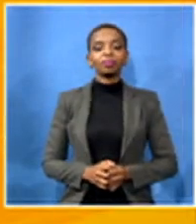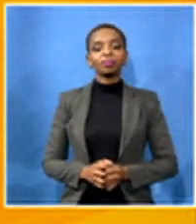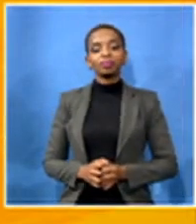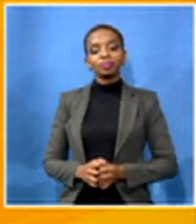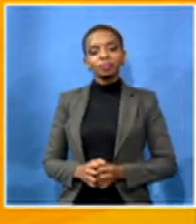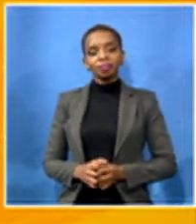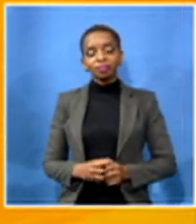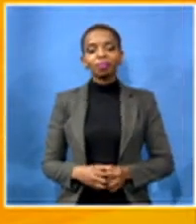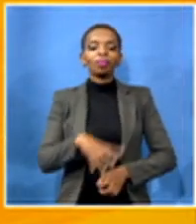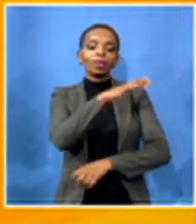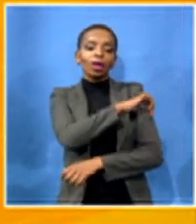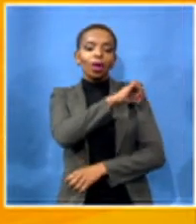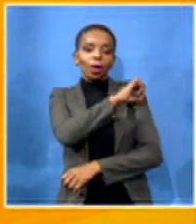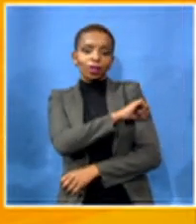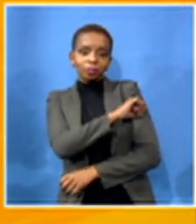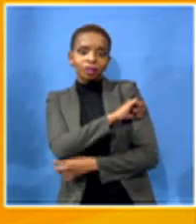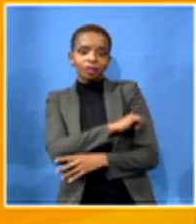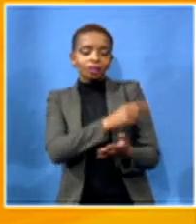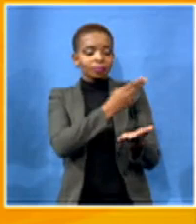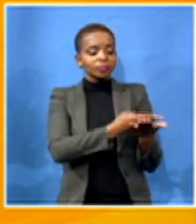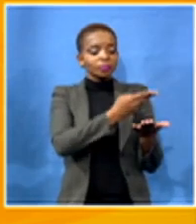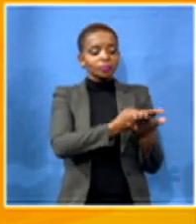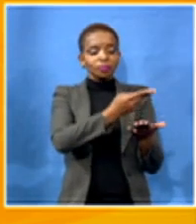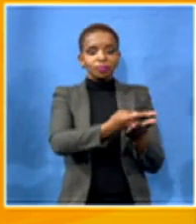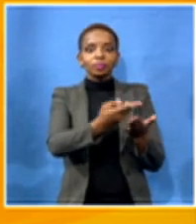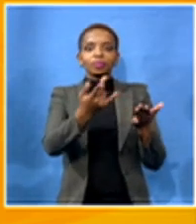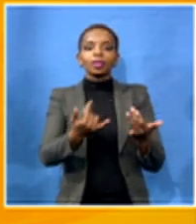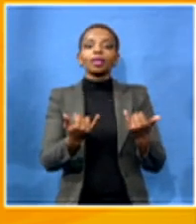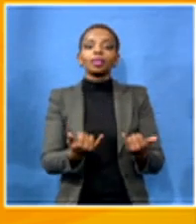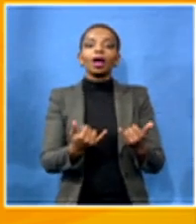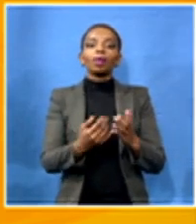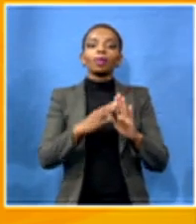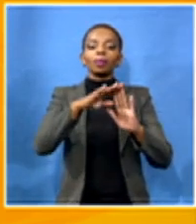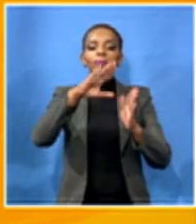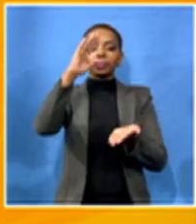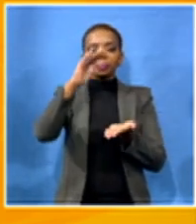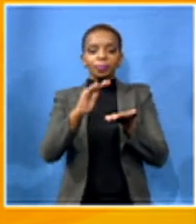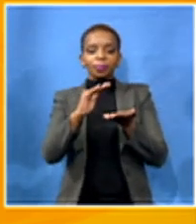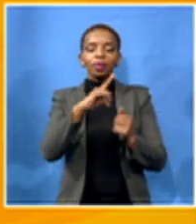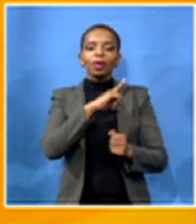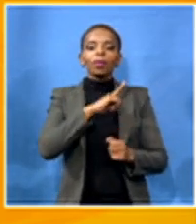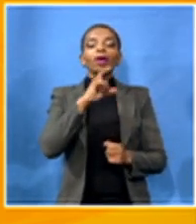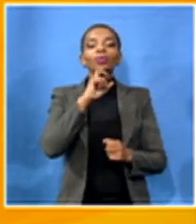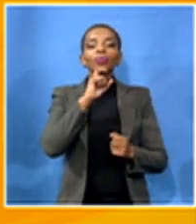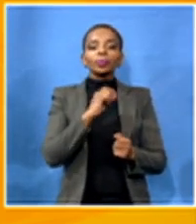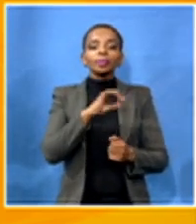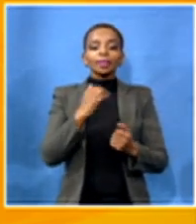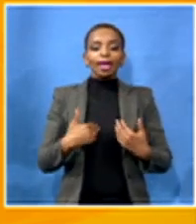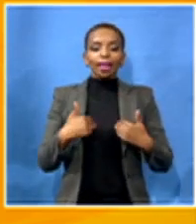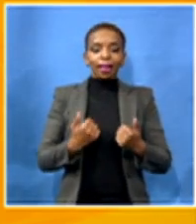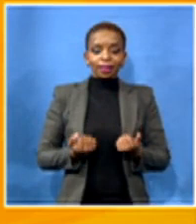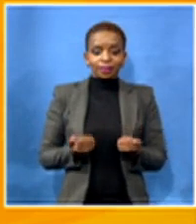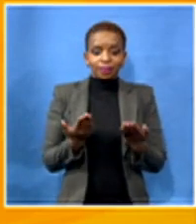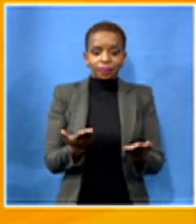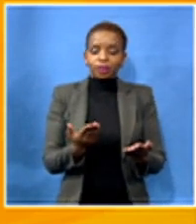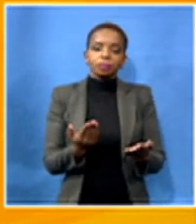Hospital admissions have declined by over 50%, mainly due to a decrease in the utilisation of health services as a result of